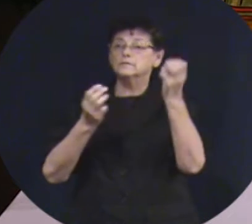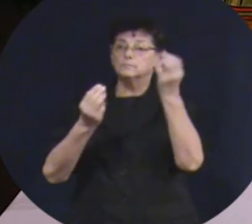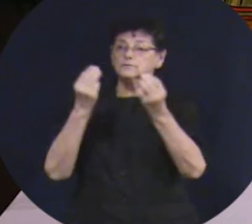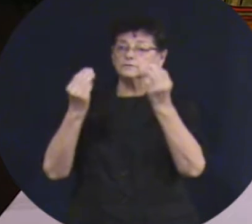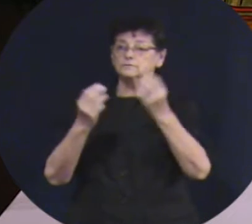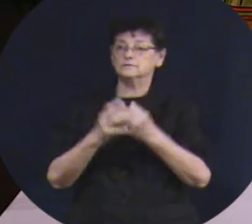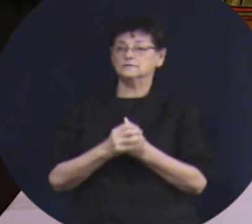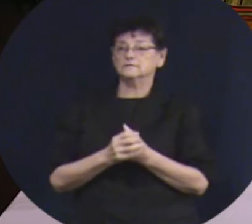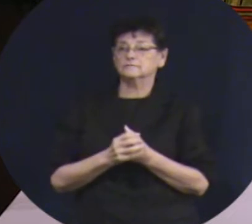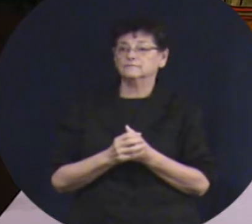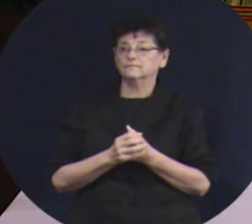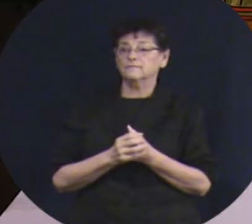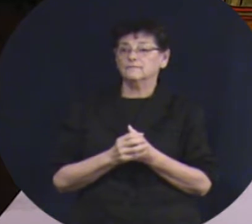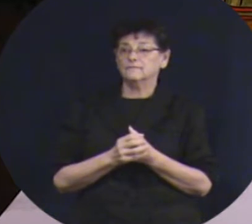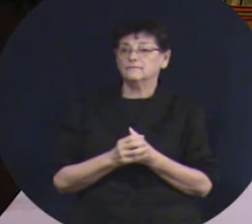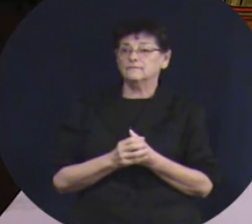mysteries.